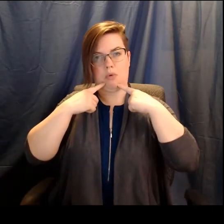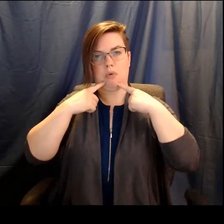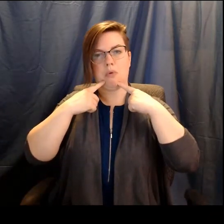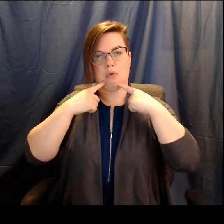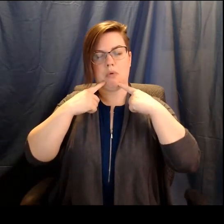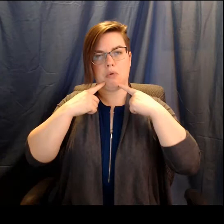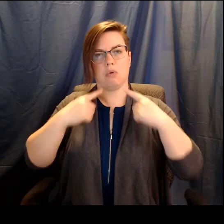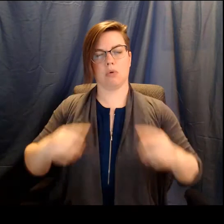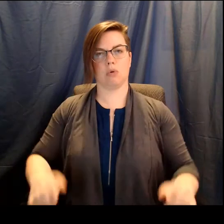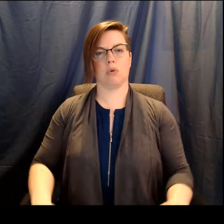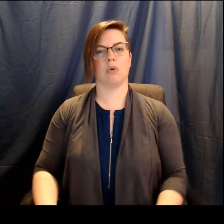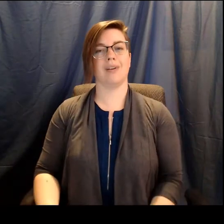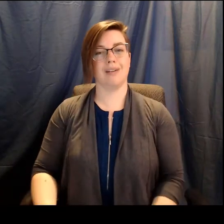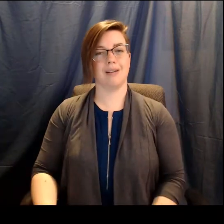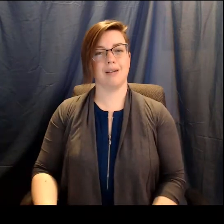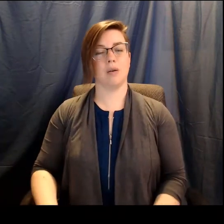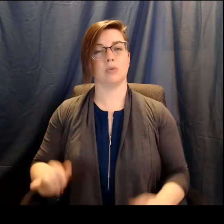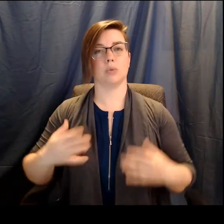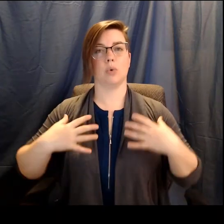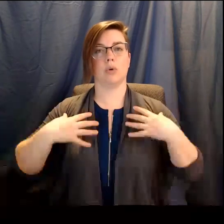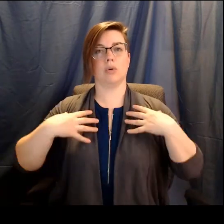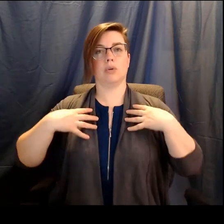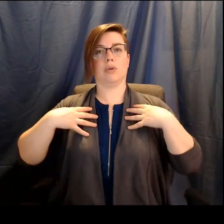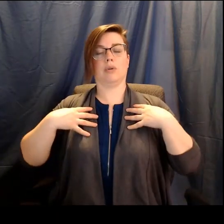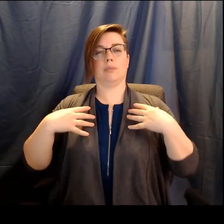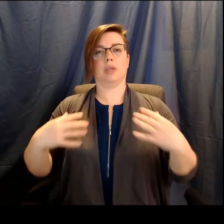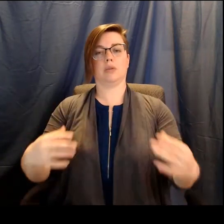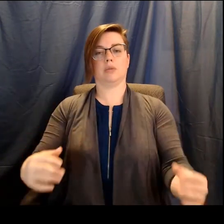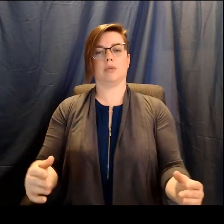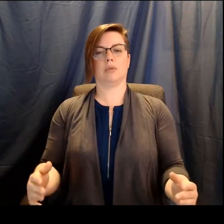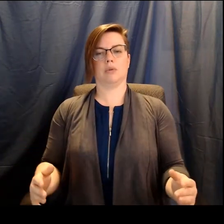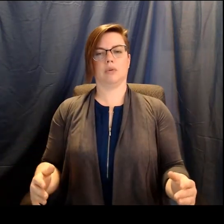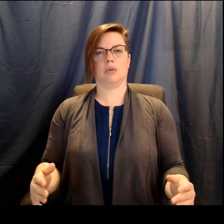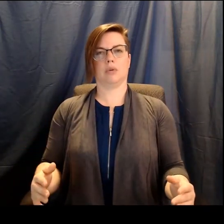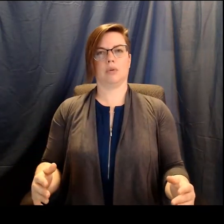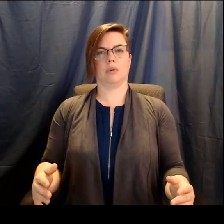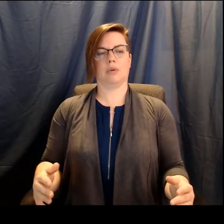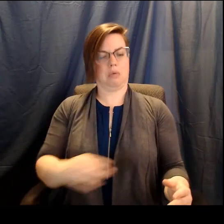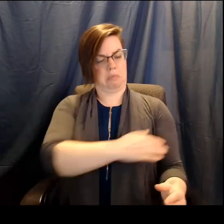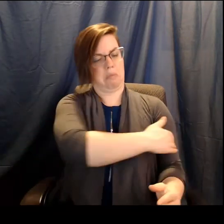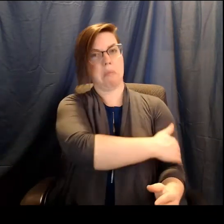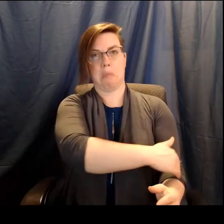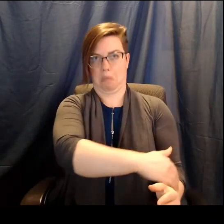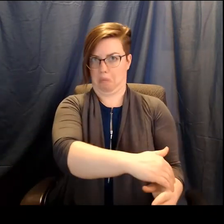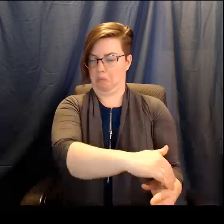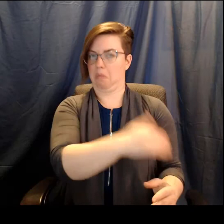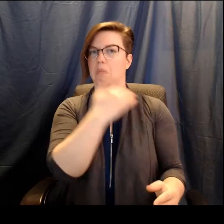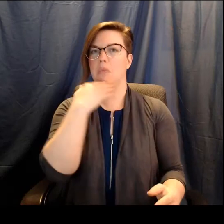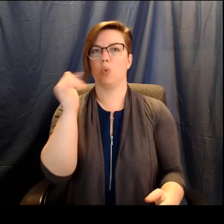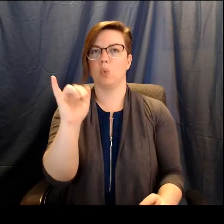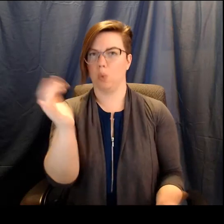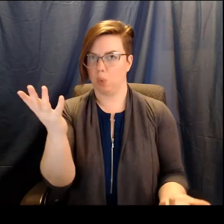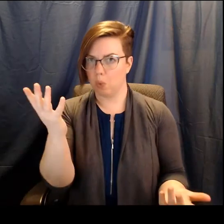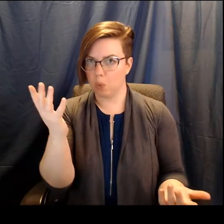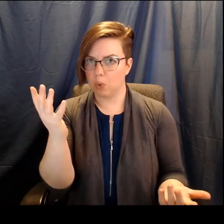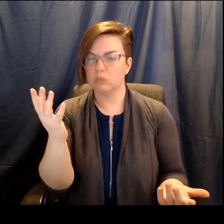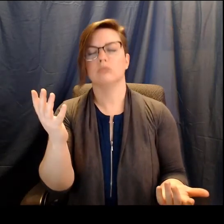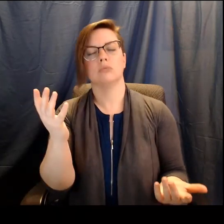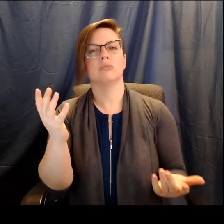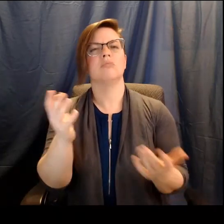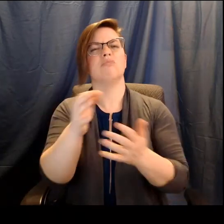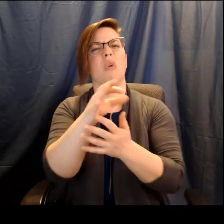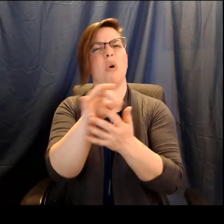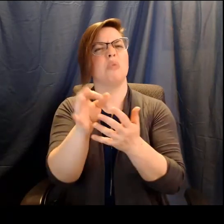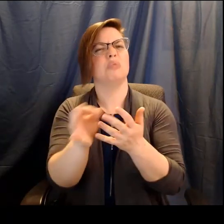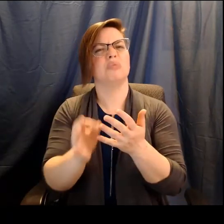allow her arms to relax back and get her elbows into that neutral position. So we have solutions, we have